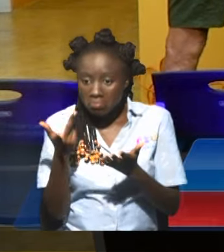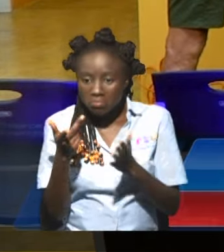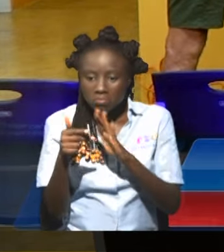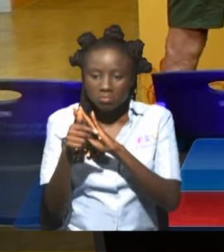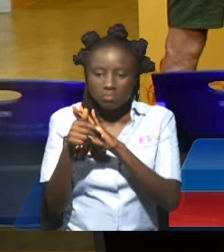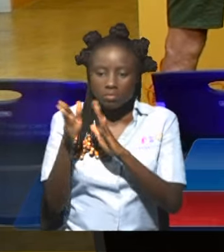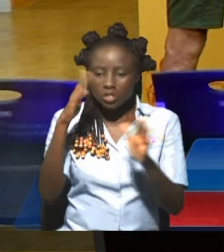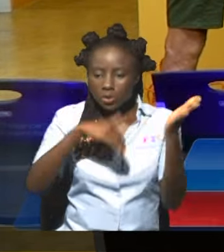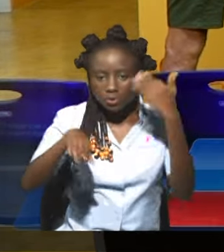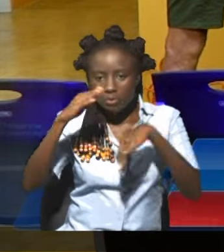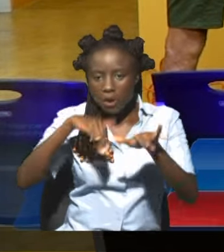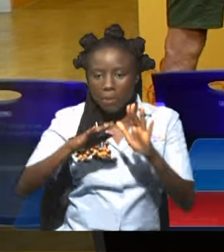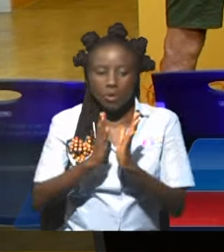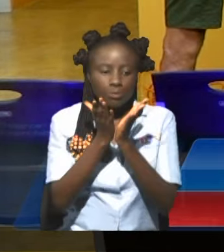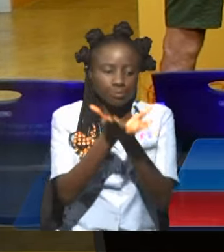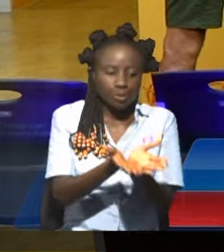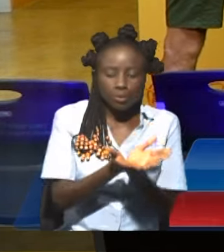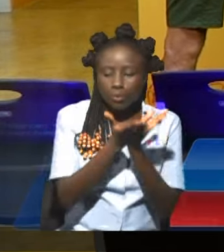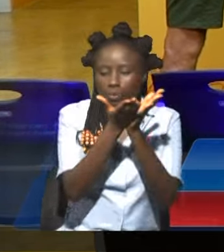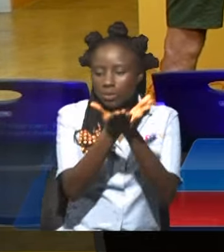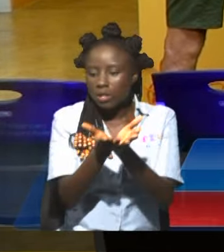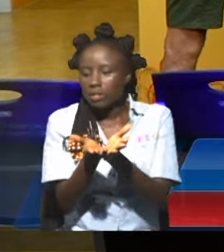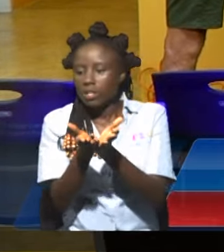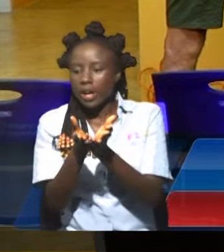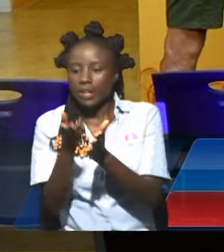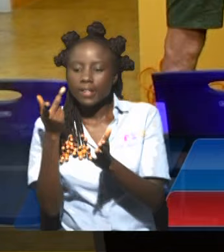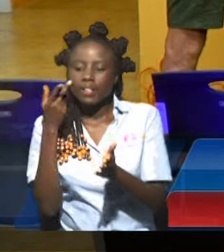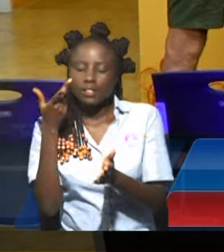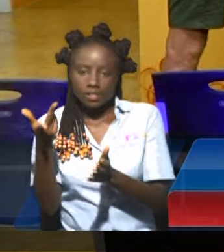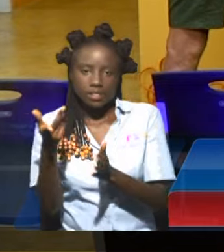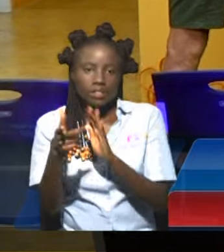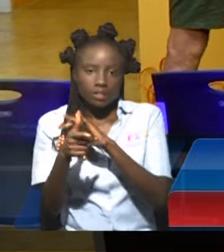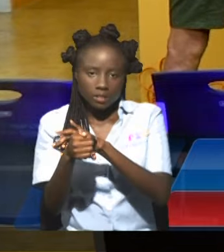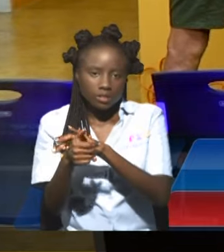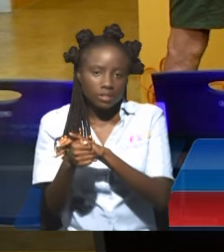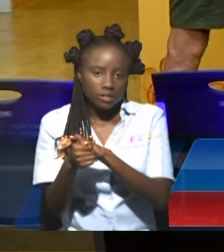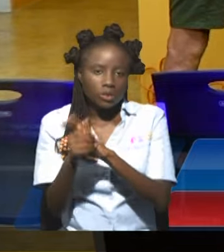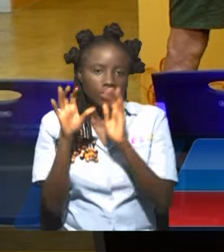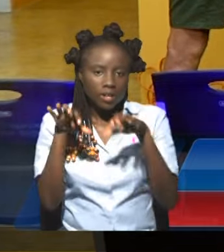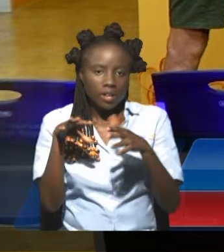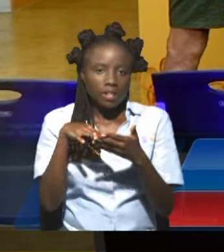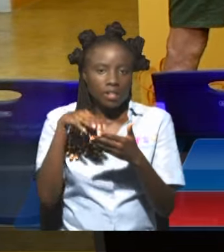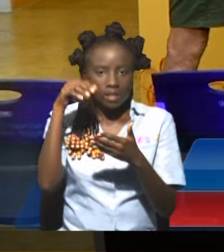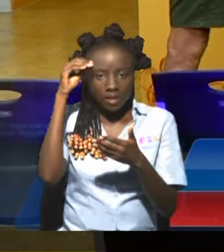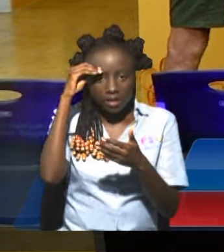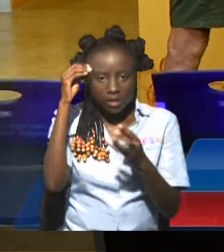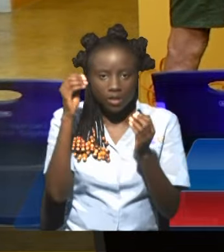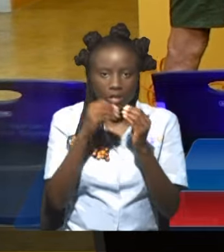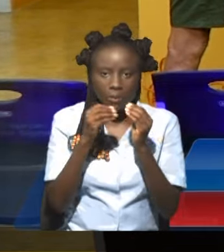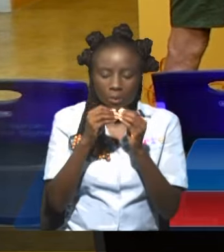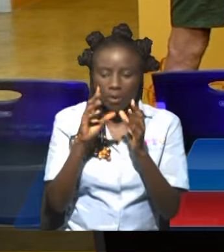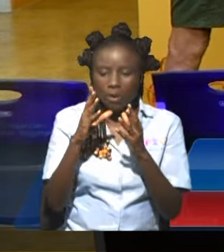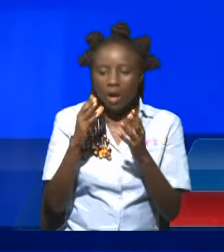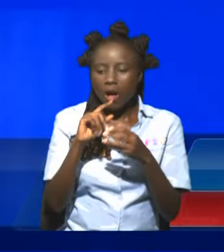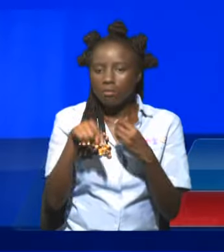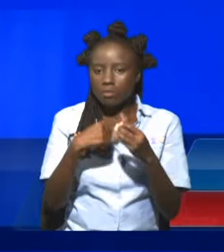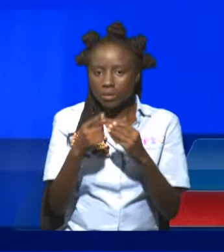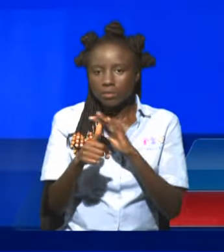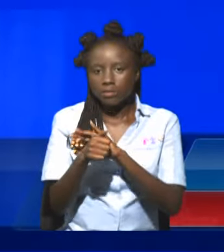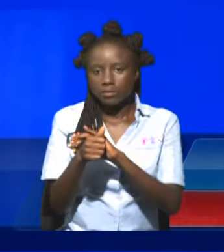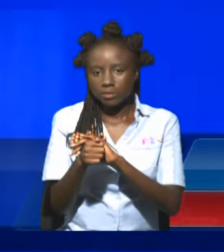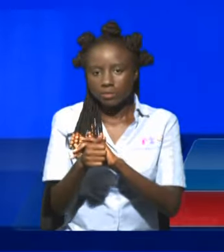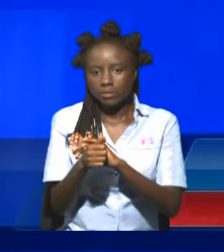they operate their tours, so that we can learn more together about our sea turtle populations.